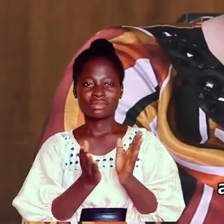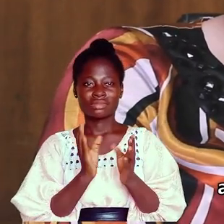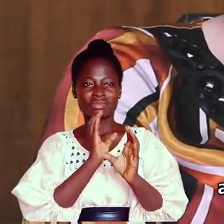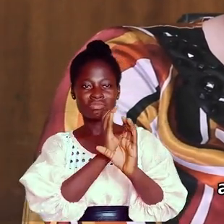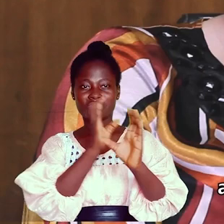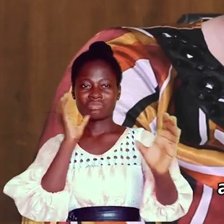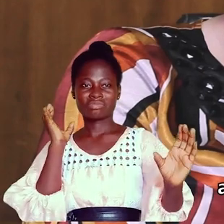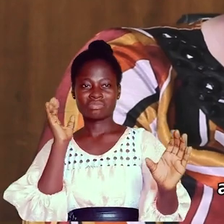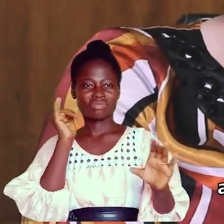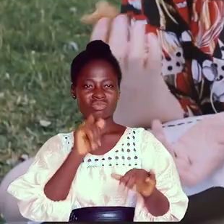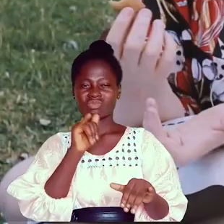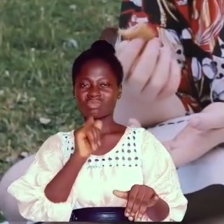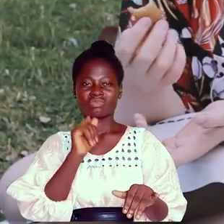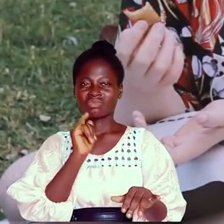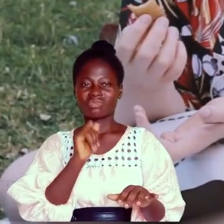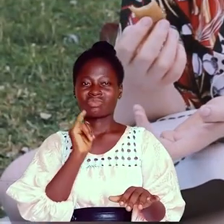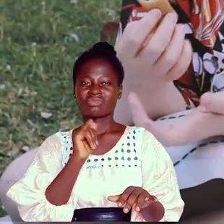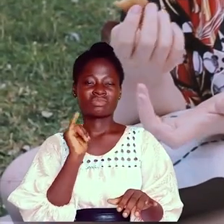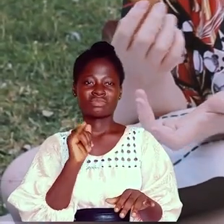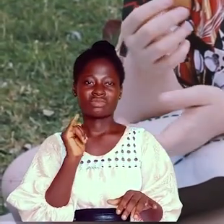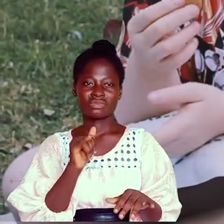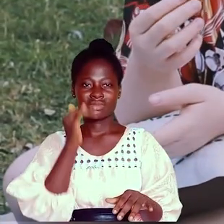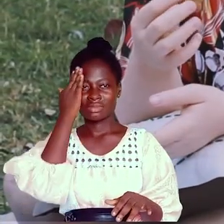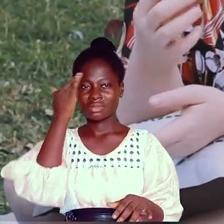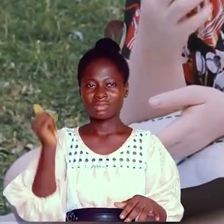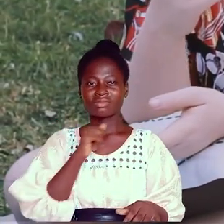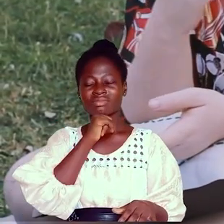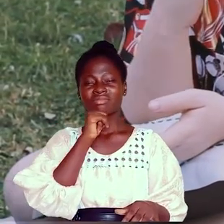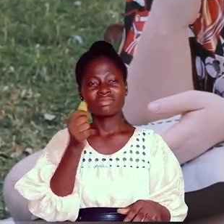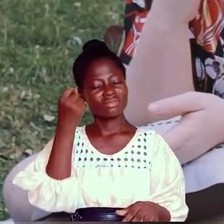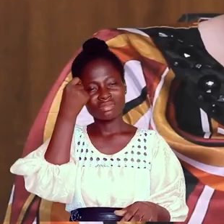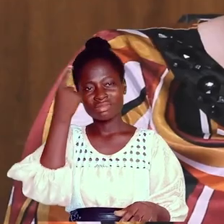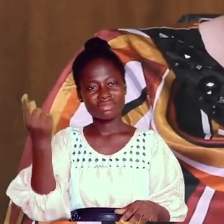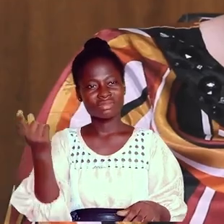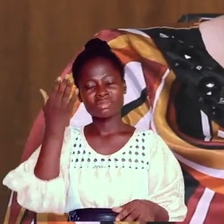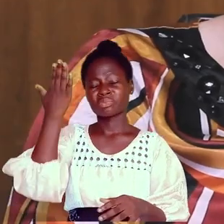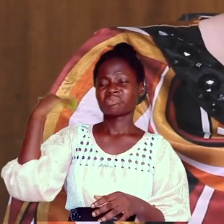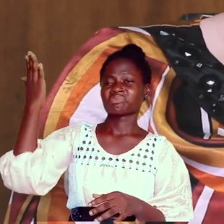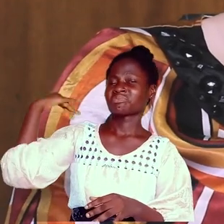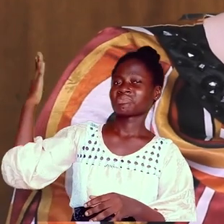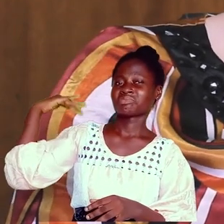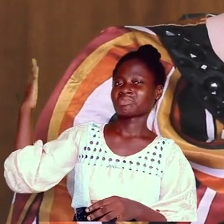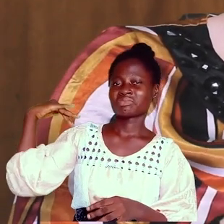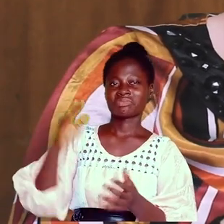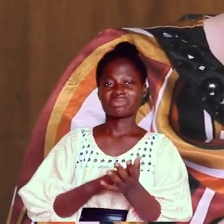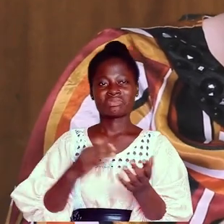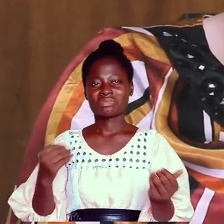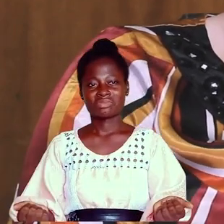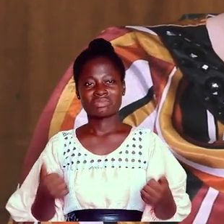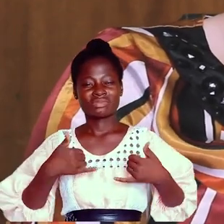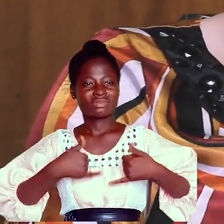to even get off the bus. In this 21st century, we don't understand why those